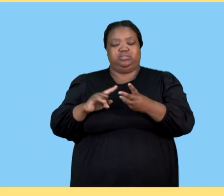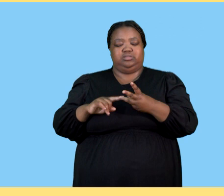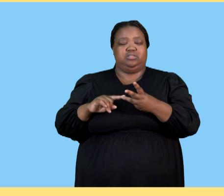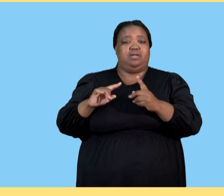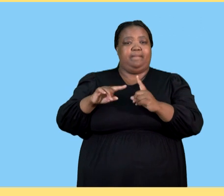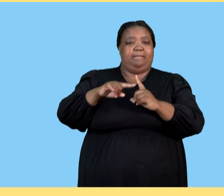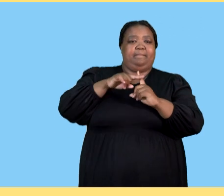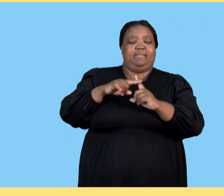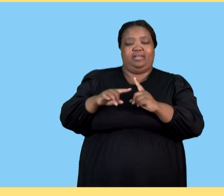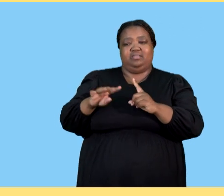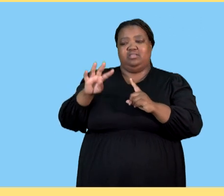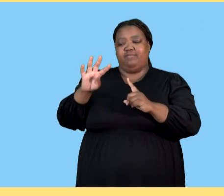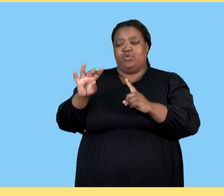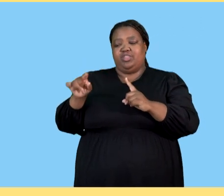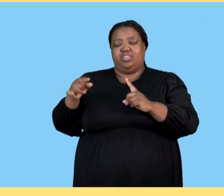plus